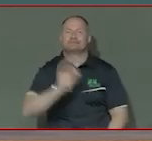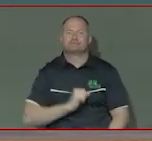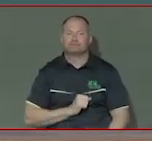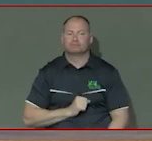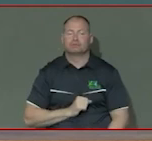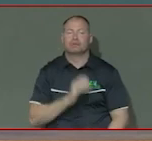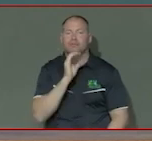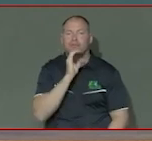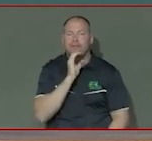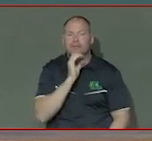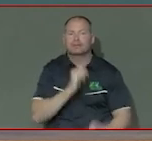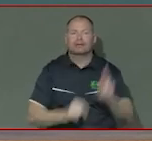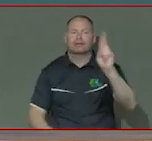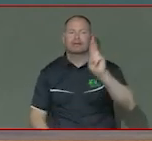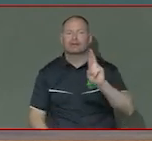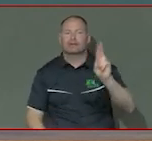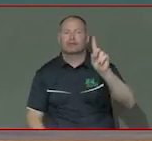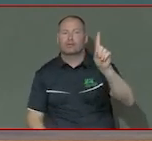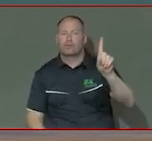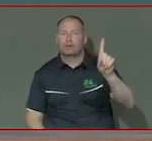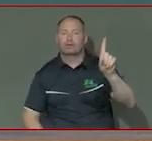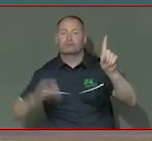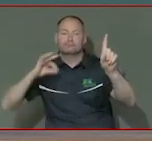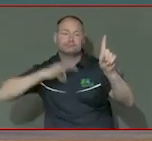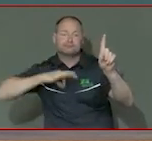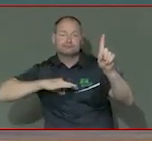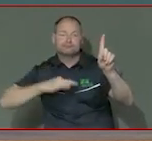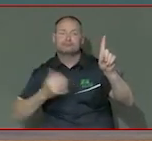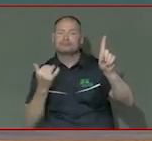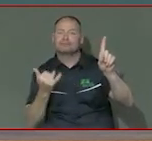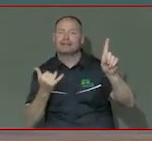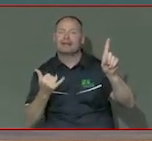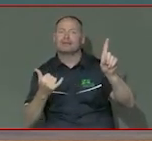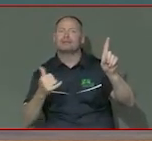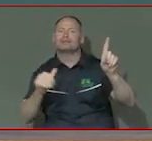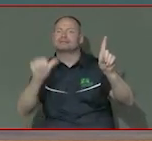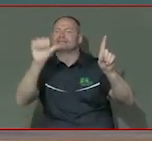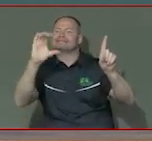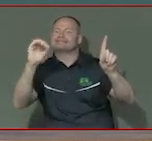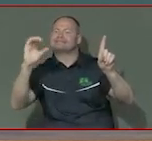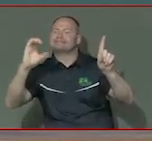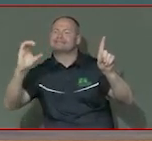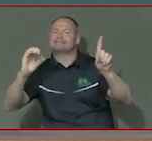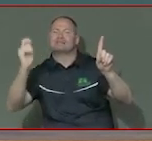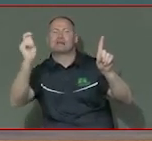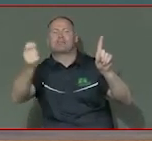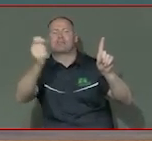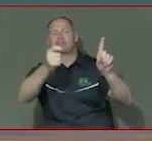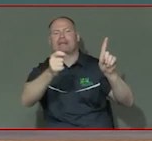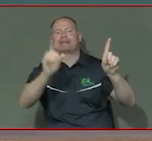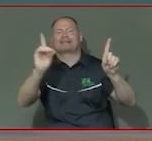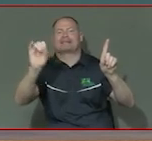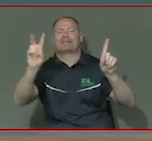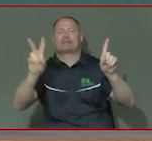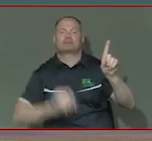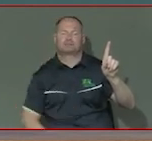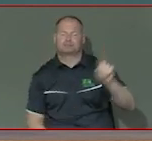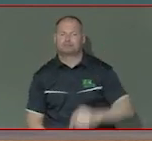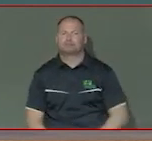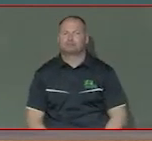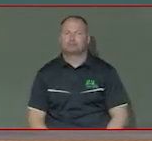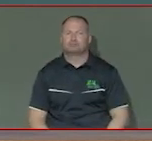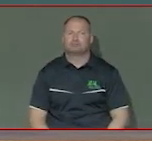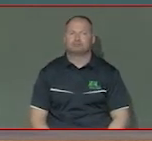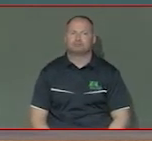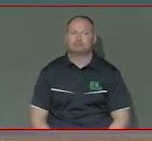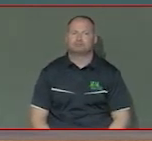1 rand dividend, earnings per share, I gave out 60 cents dividends. All right. So if it's